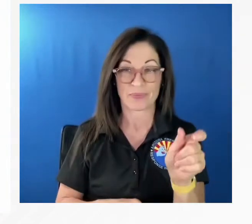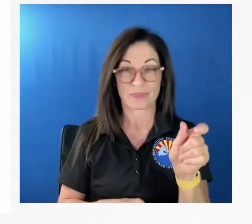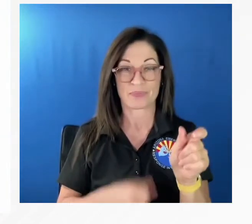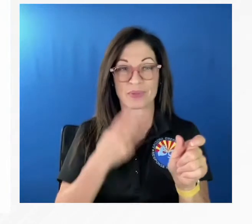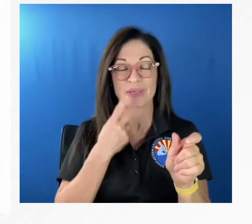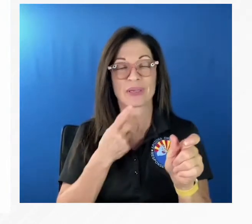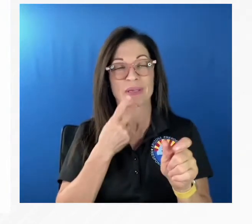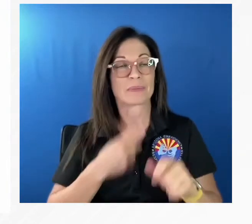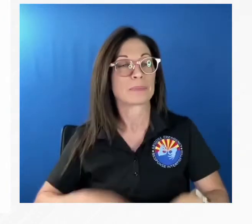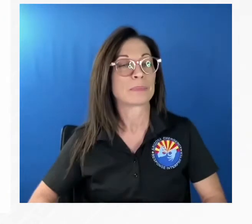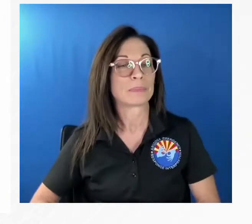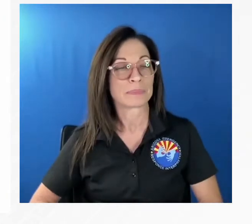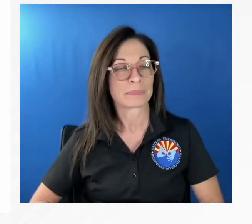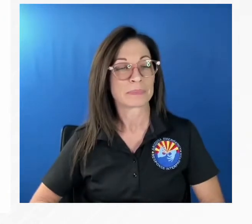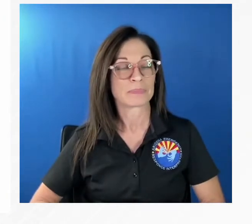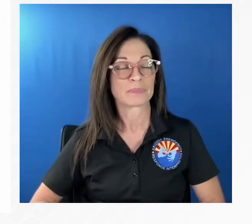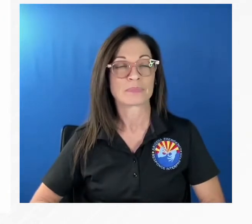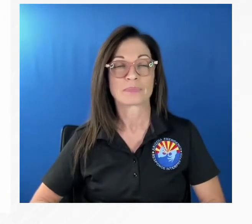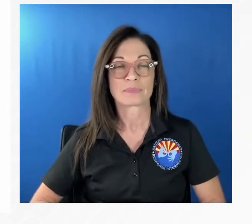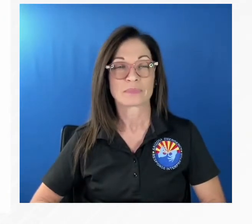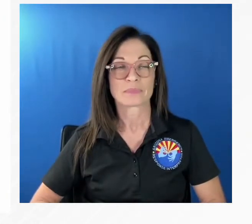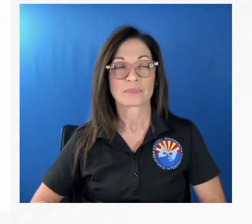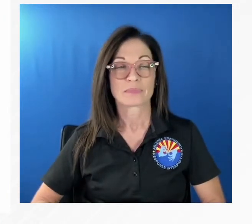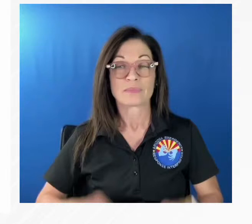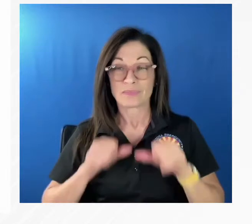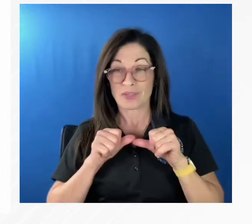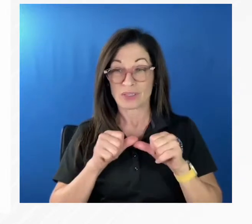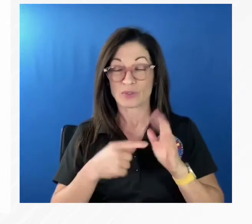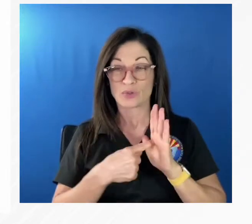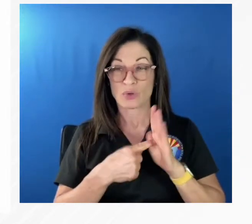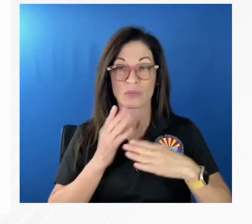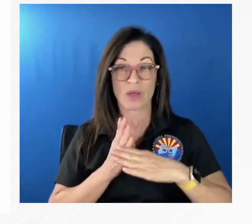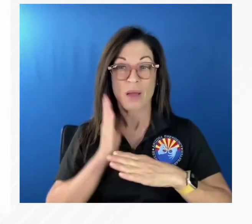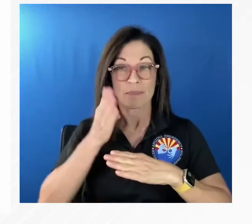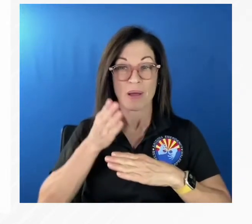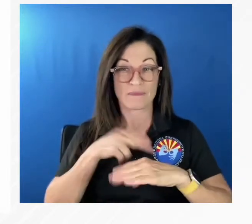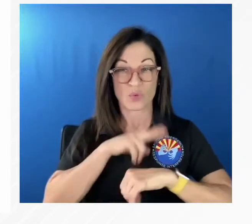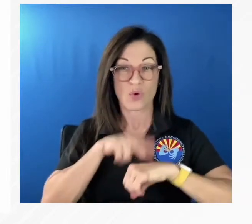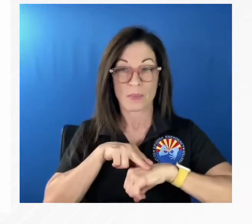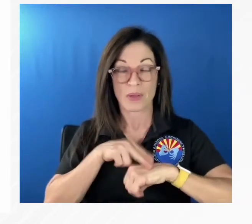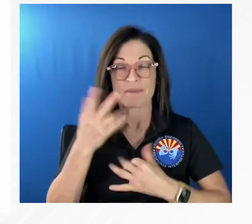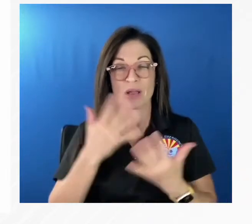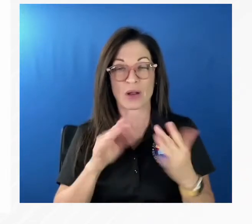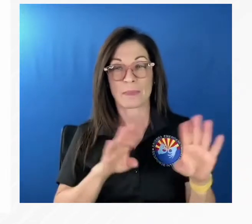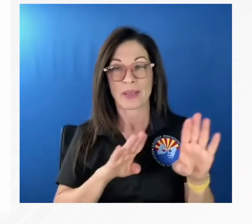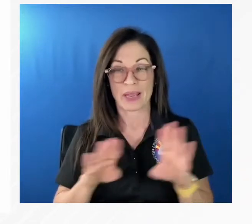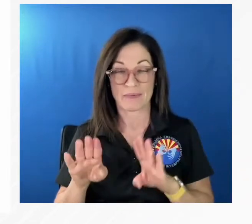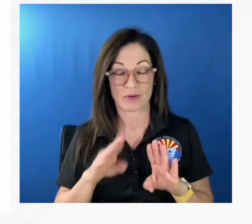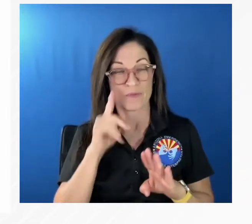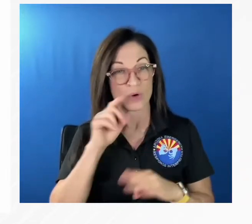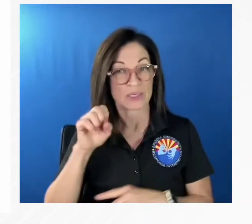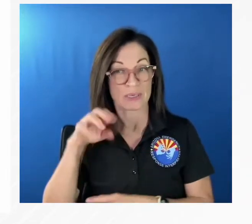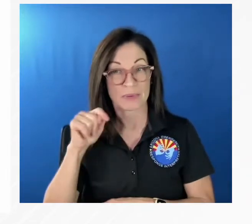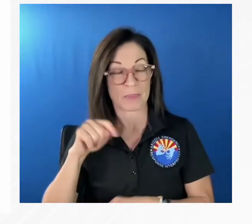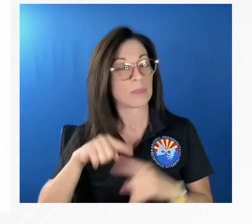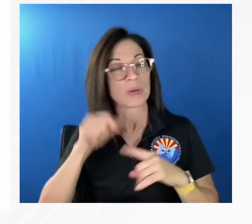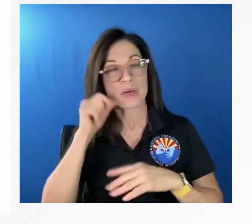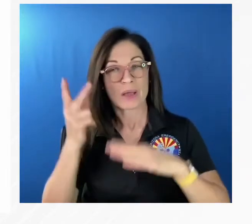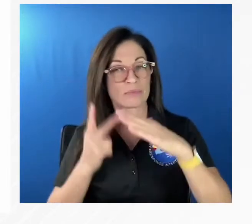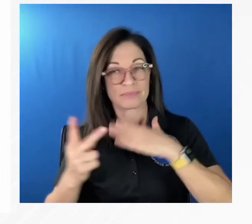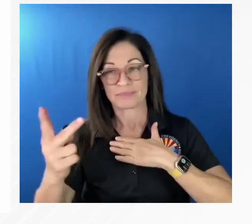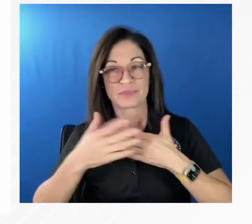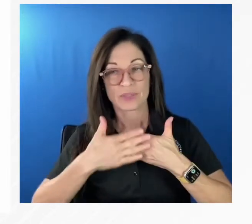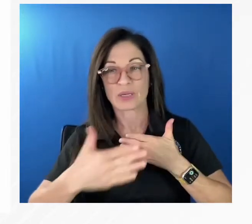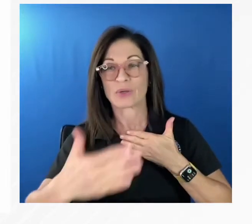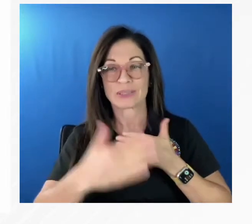And so it continues to show above normal fire behavior for September, but not projected for the rest of the year